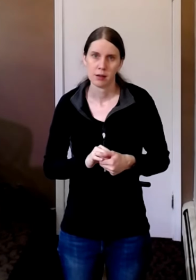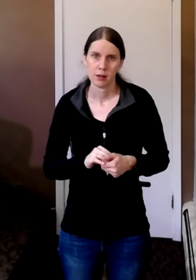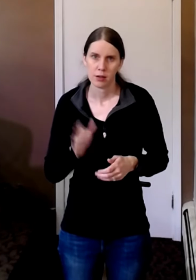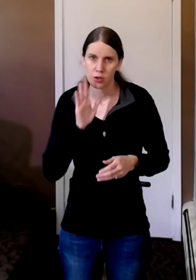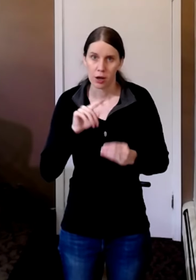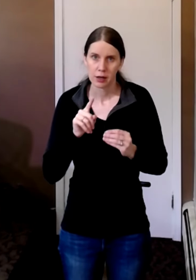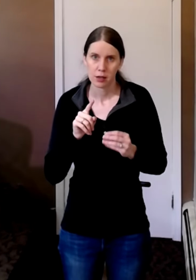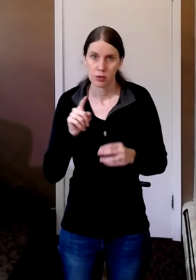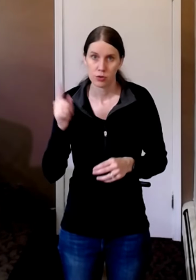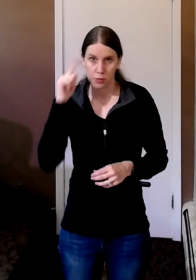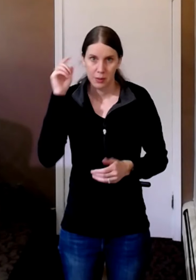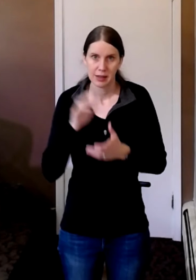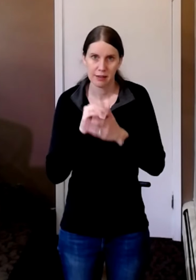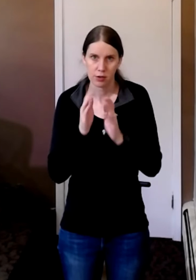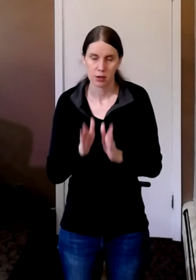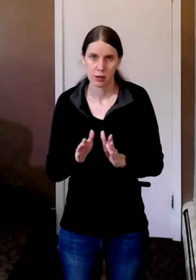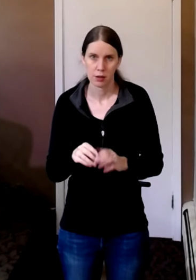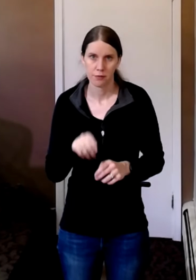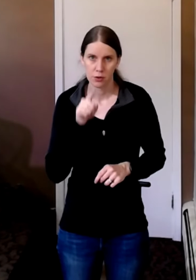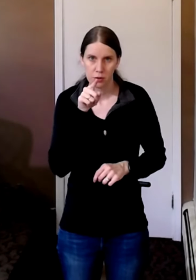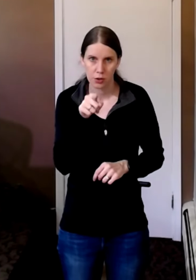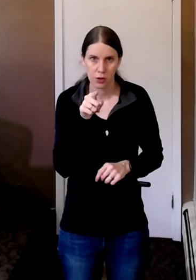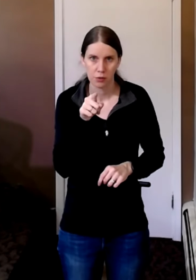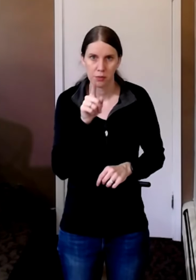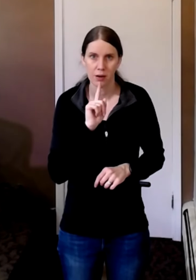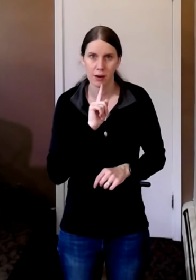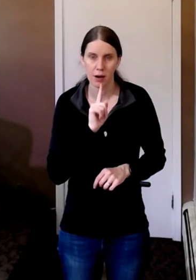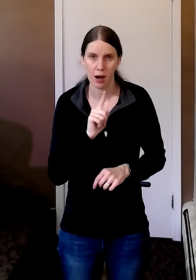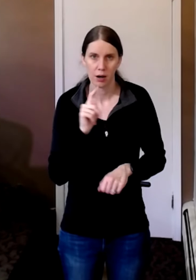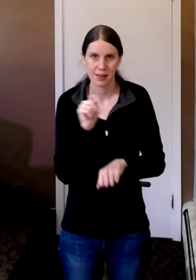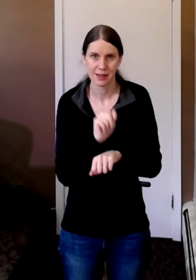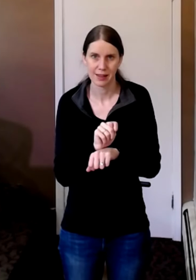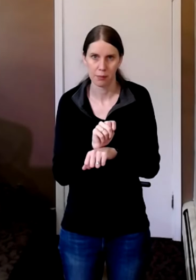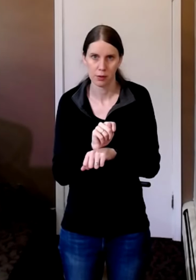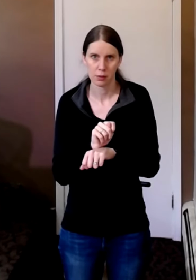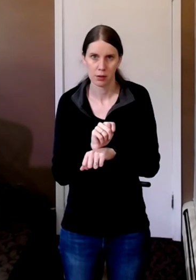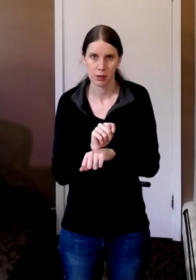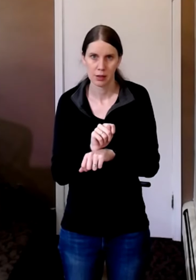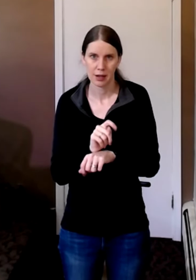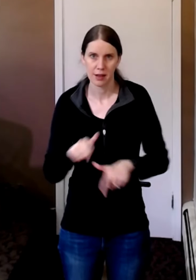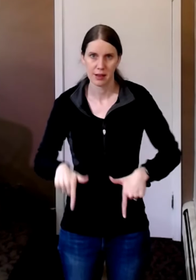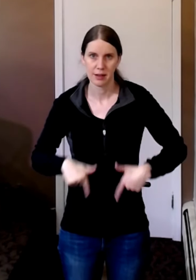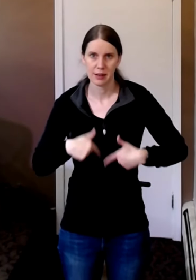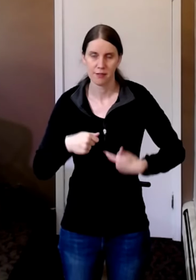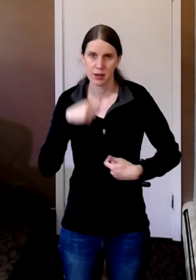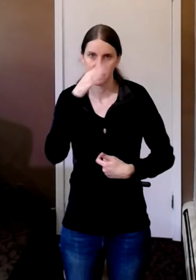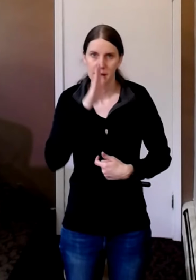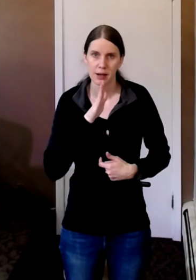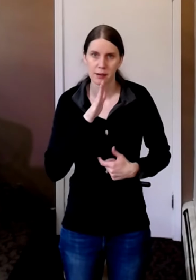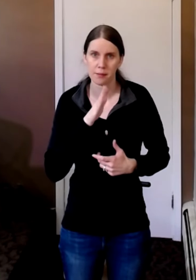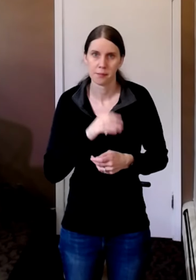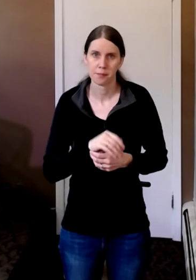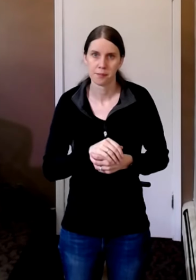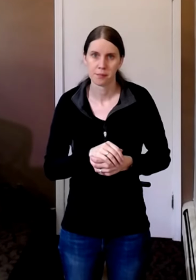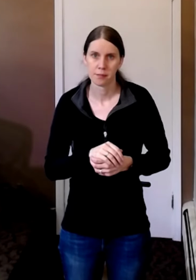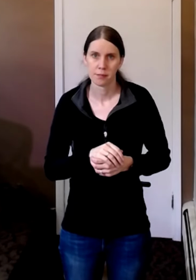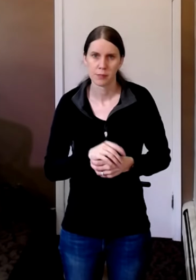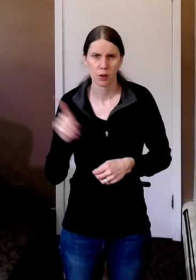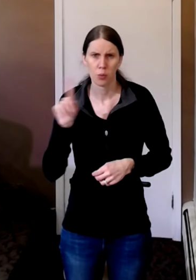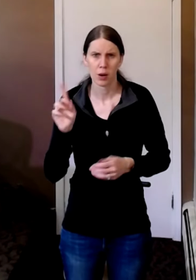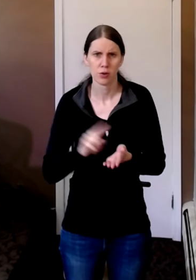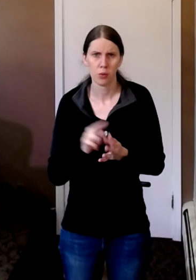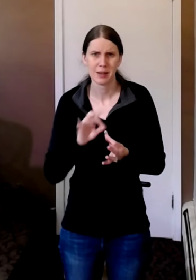He's talking to believers. For ye are the temple of the living God. Where